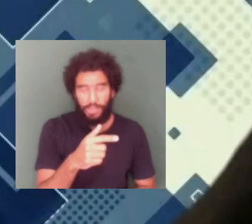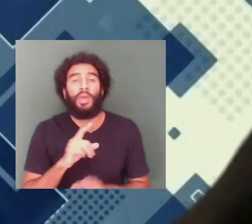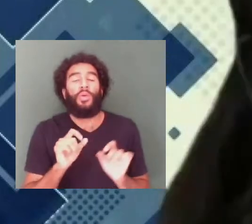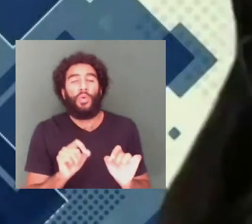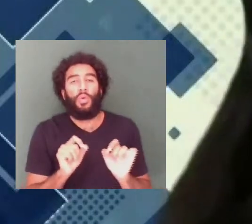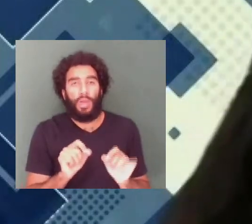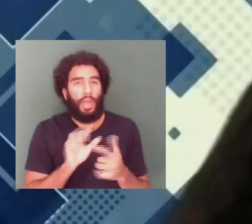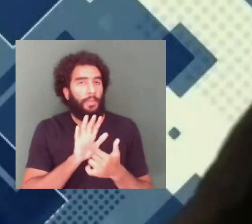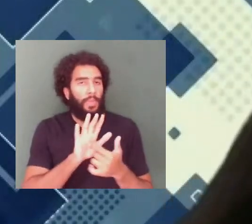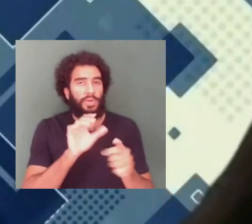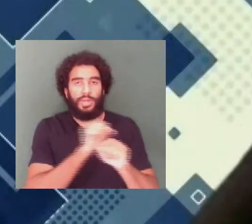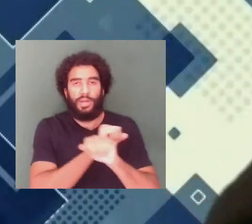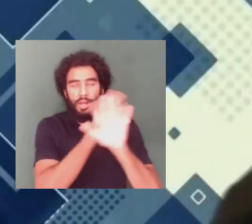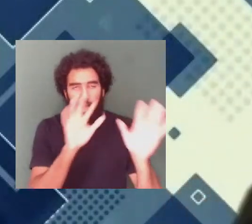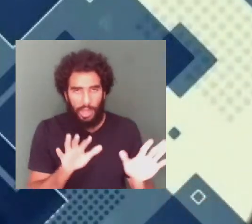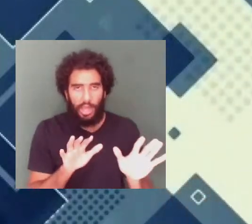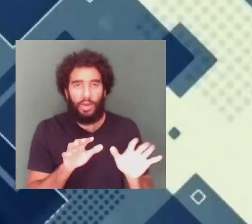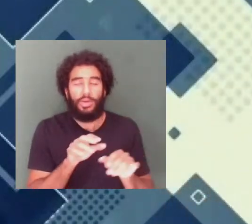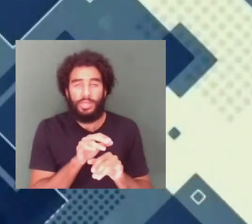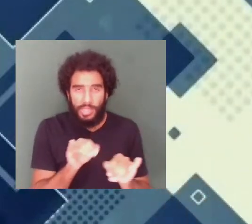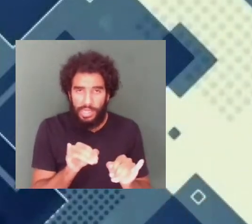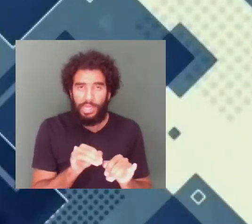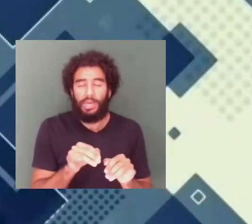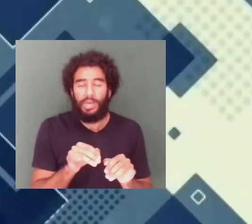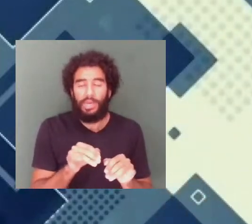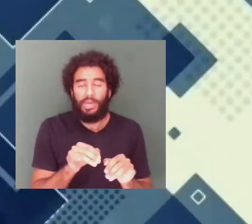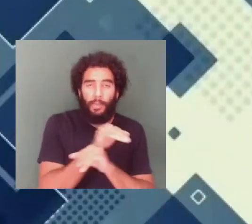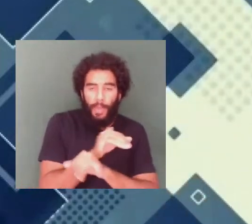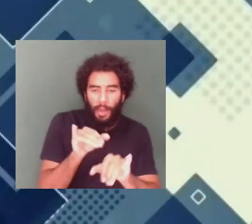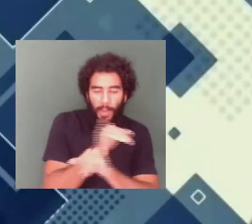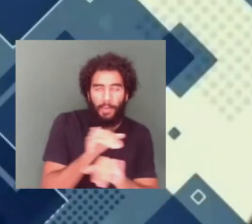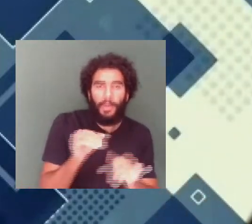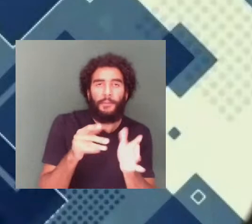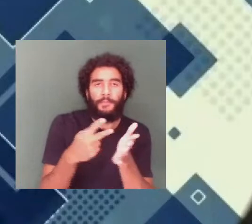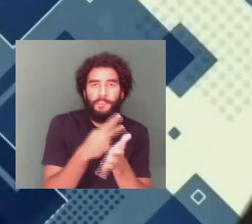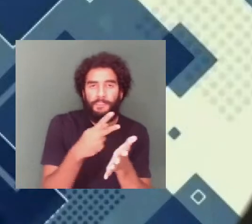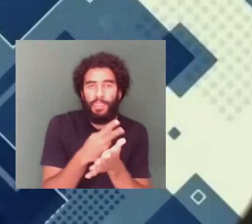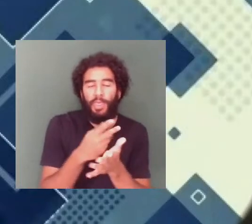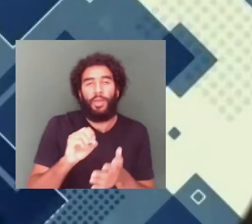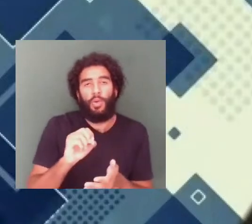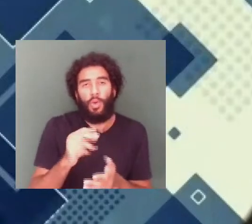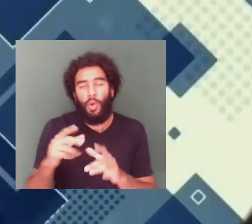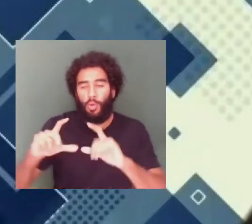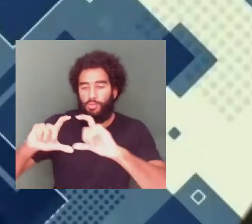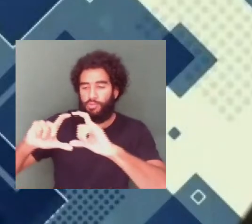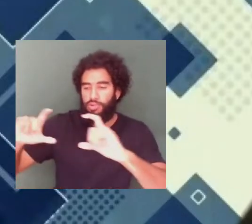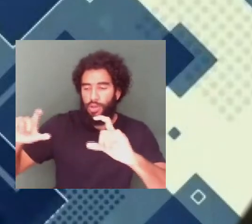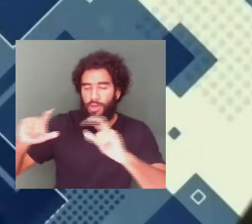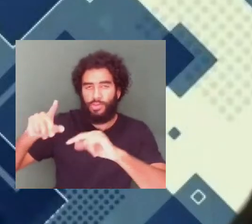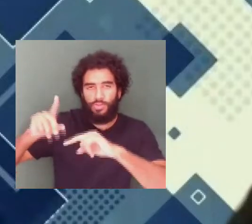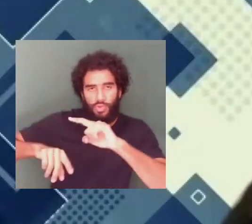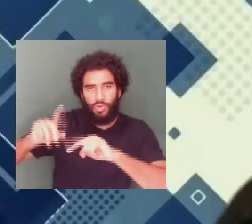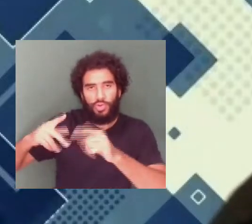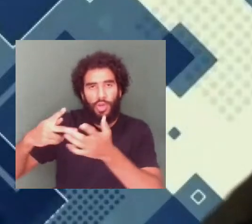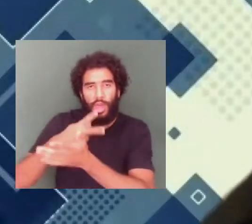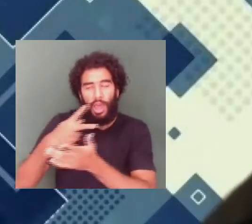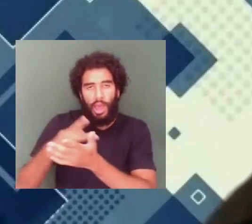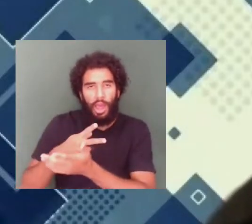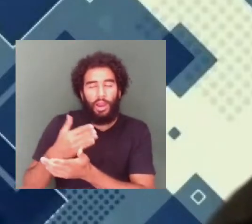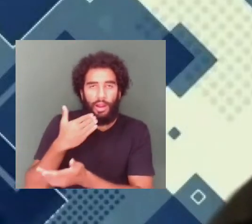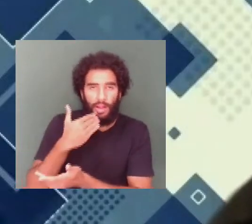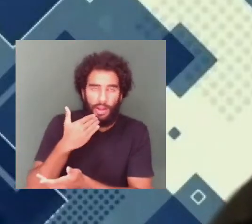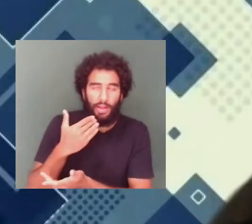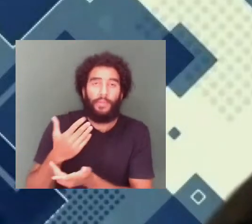law, and they will incur in the infringement of the law also when